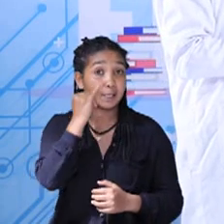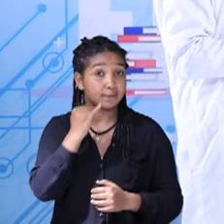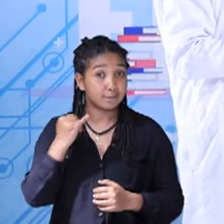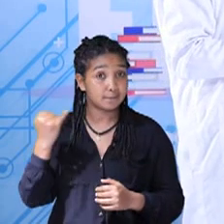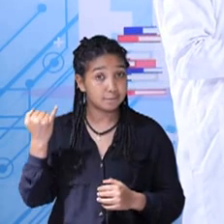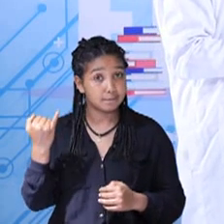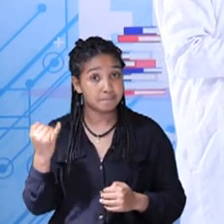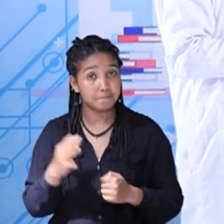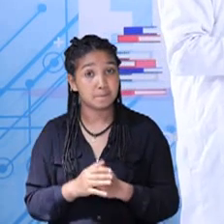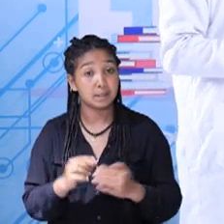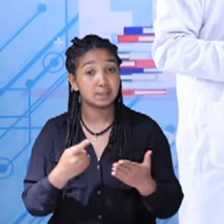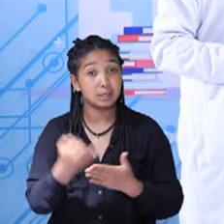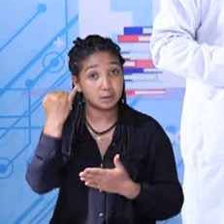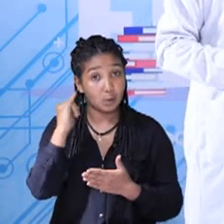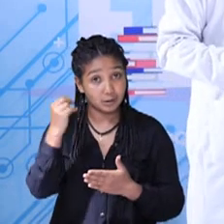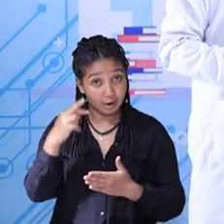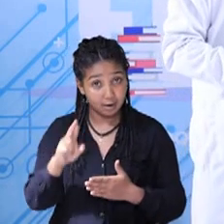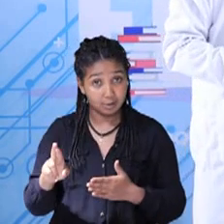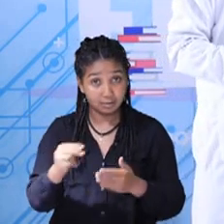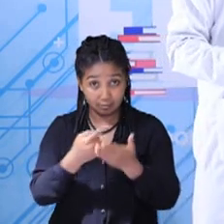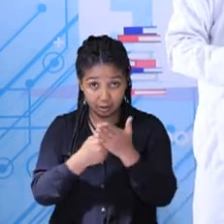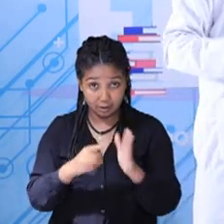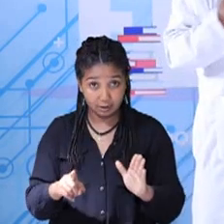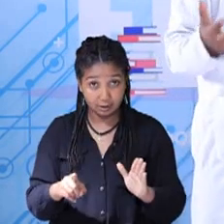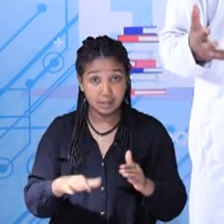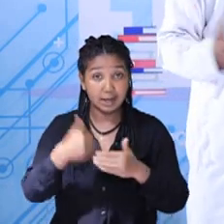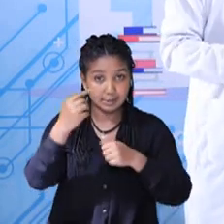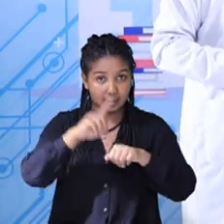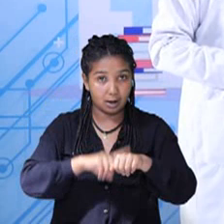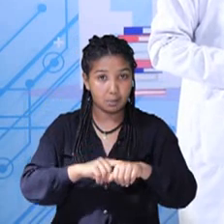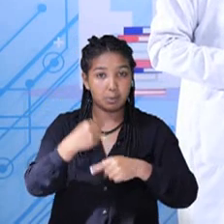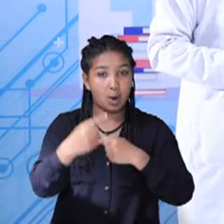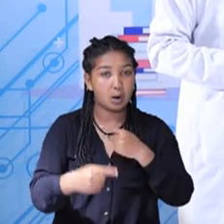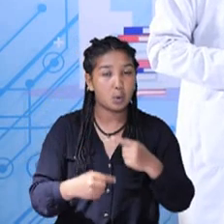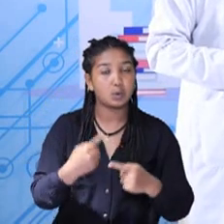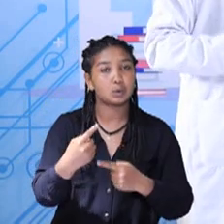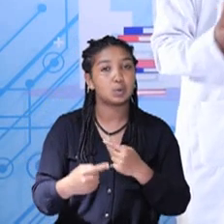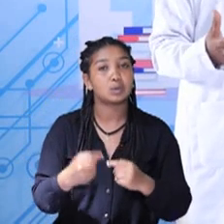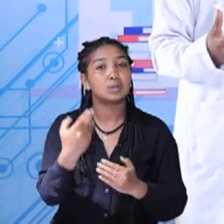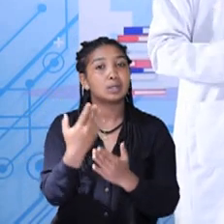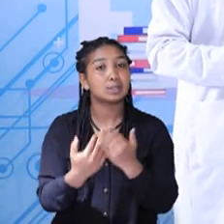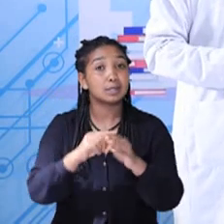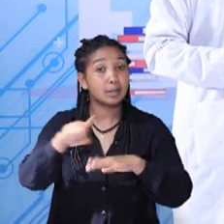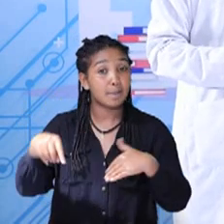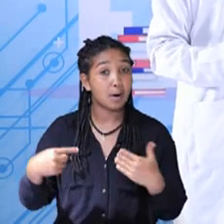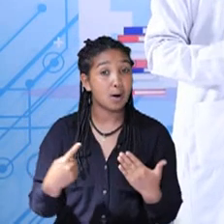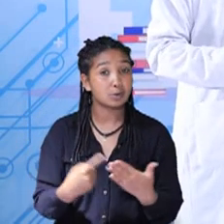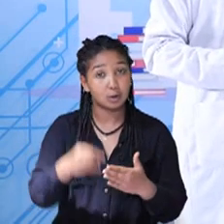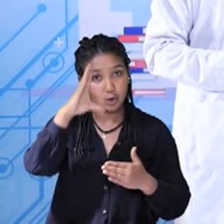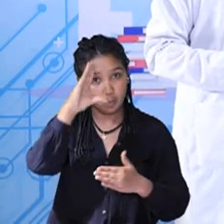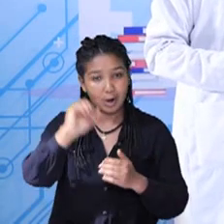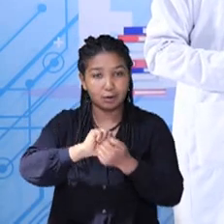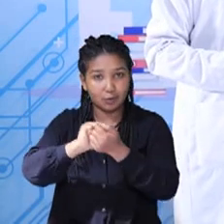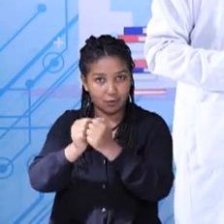If these points are clear, next time we are going to discuss about